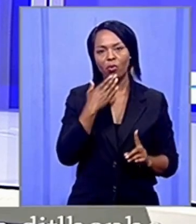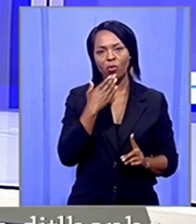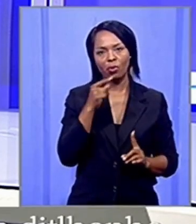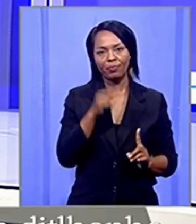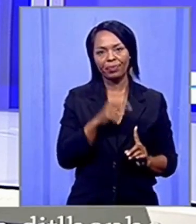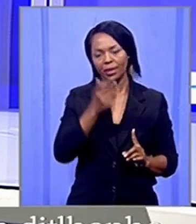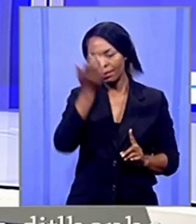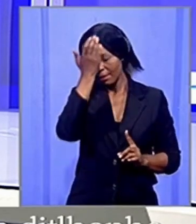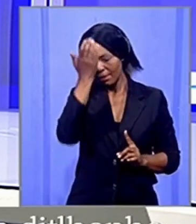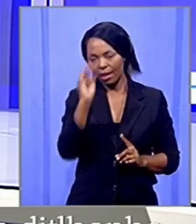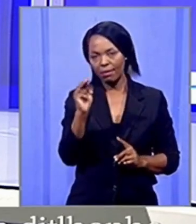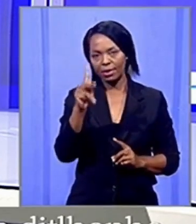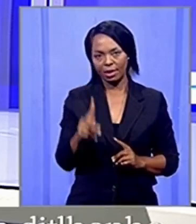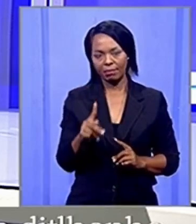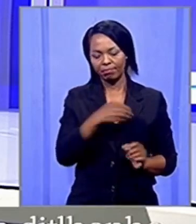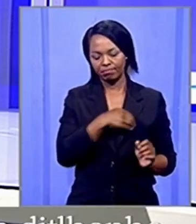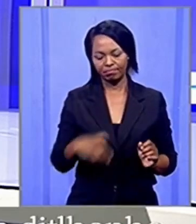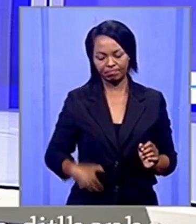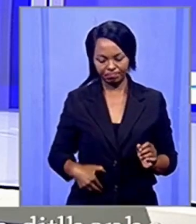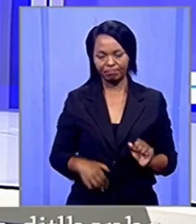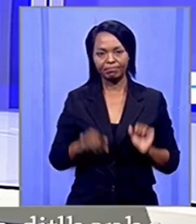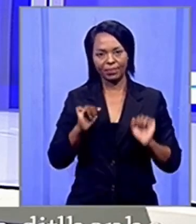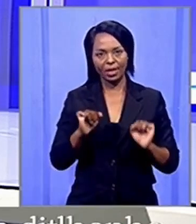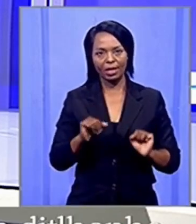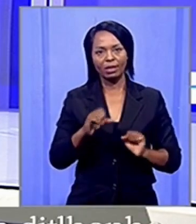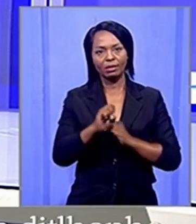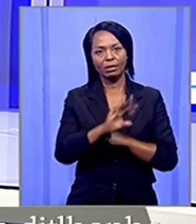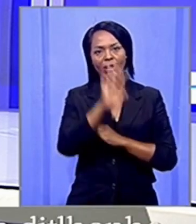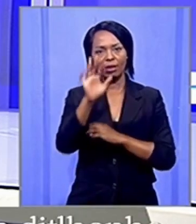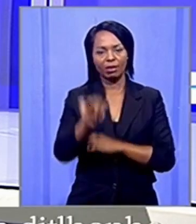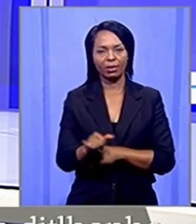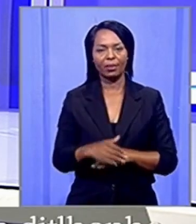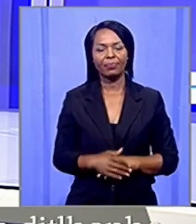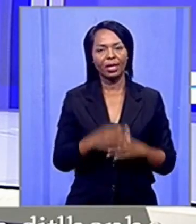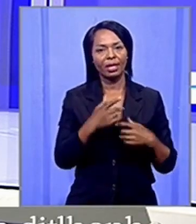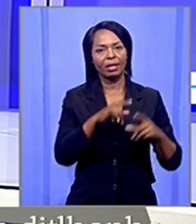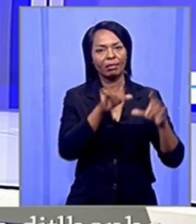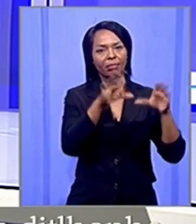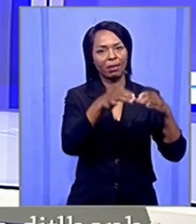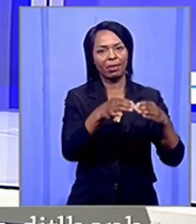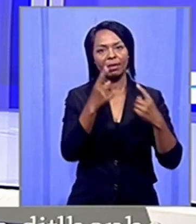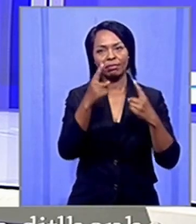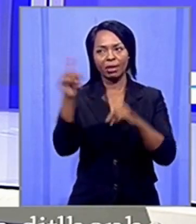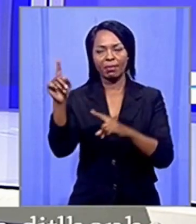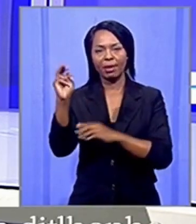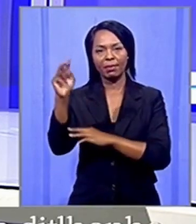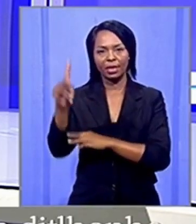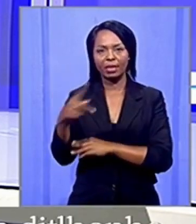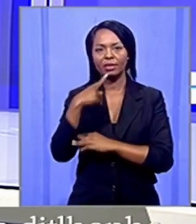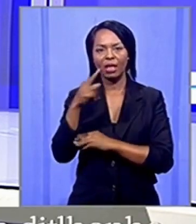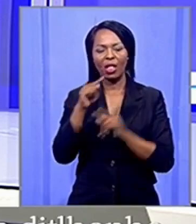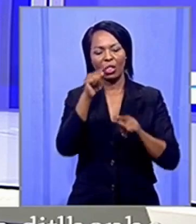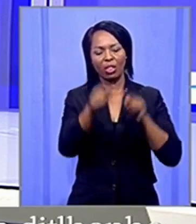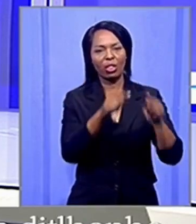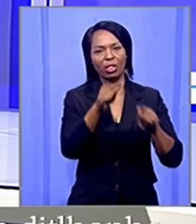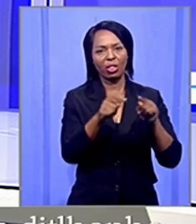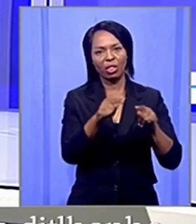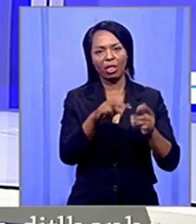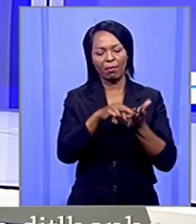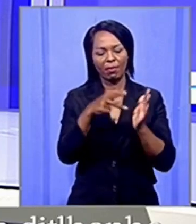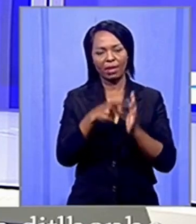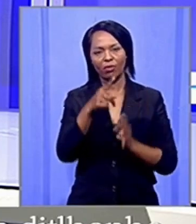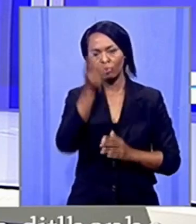jaaka mopresidente wa naga e. Ligi e rometse gape tsiboso go baeteledipele ba MK ya gore ba tlogele go logela Zuma le